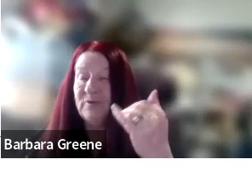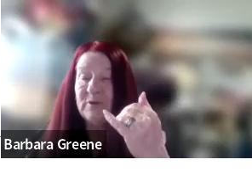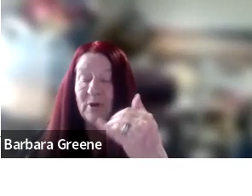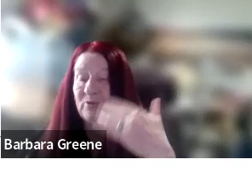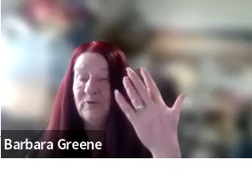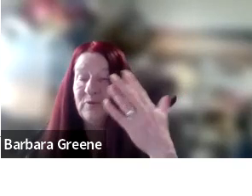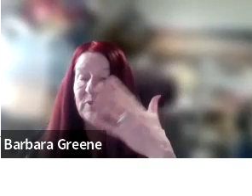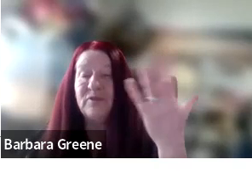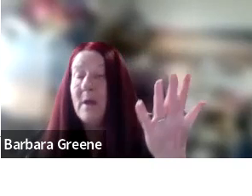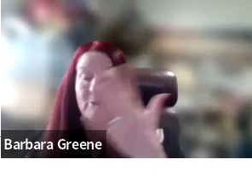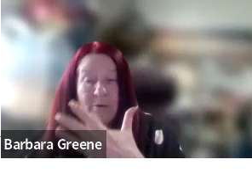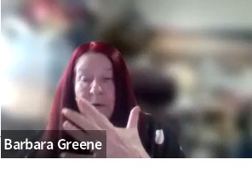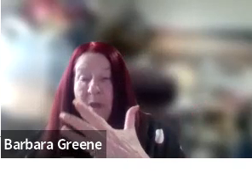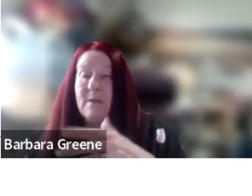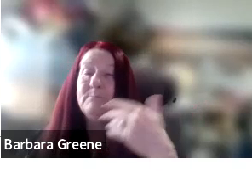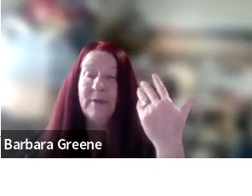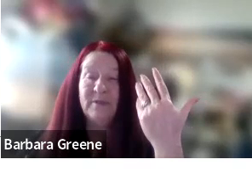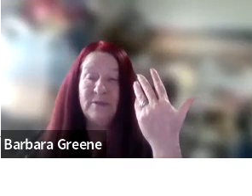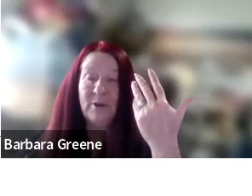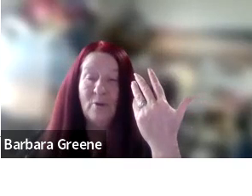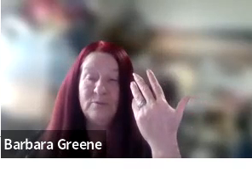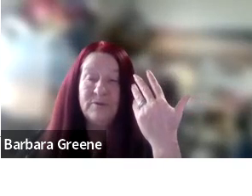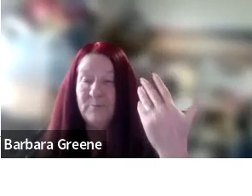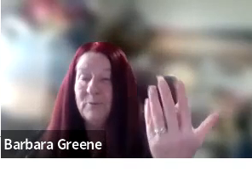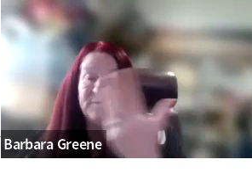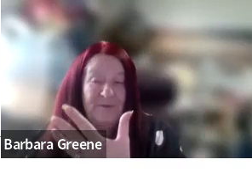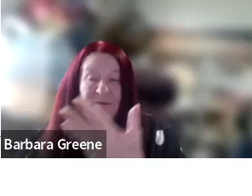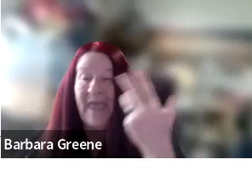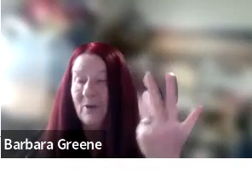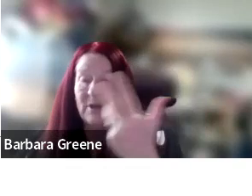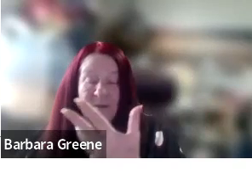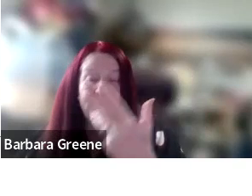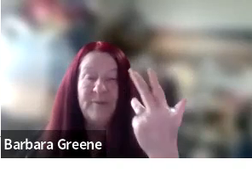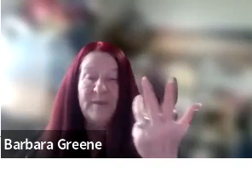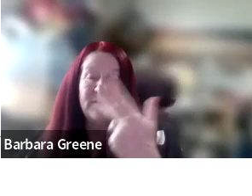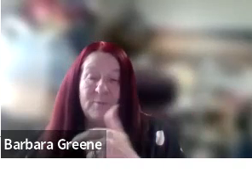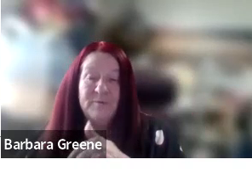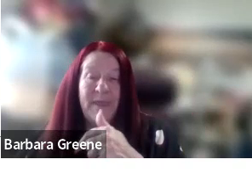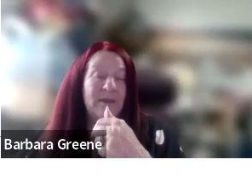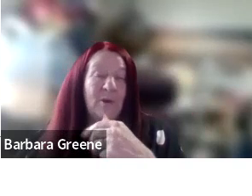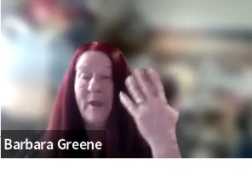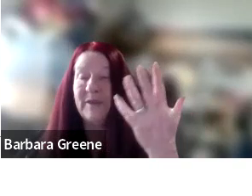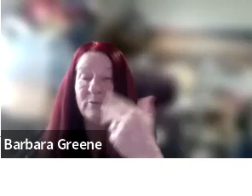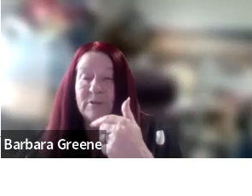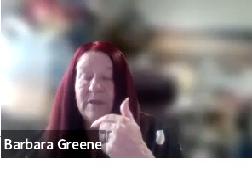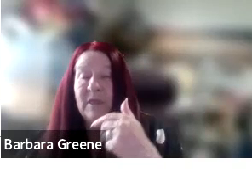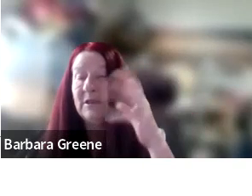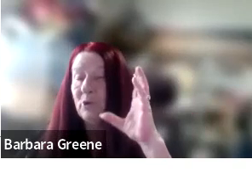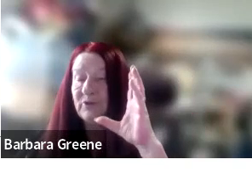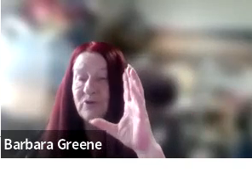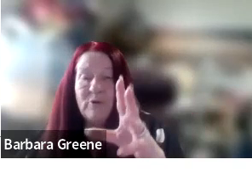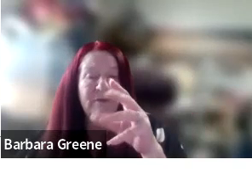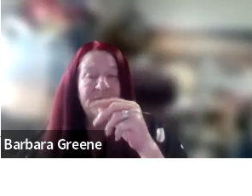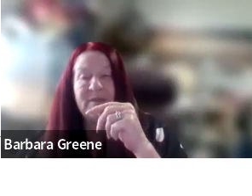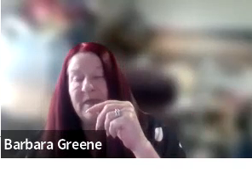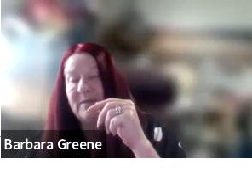not just, just this number, but, differences, outcomes, and things that it was making, a way to really look